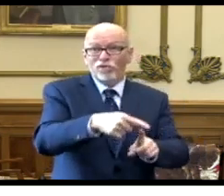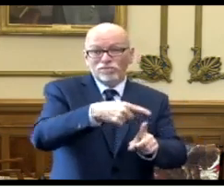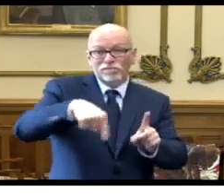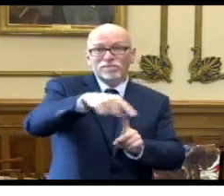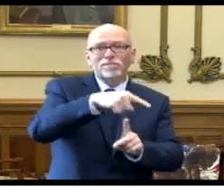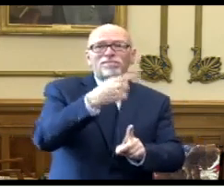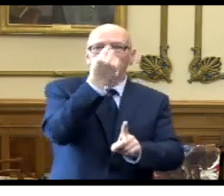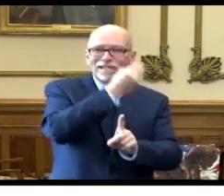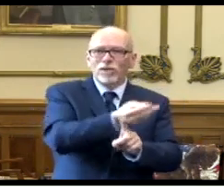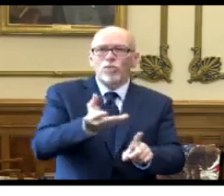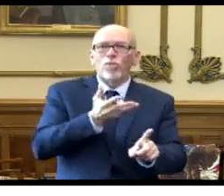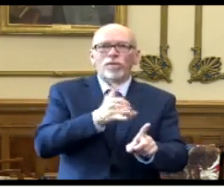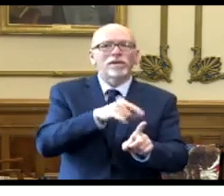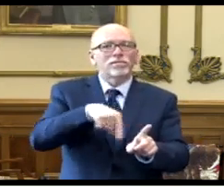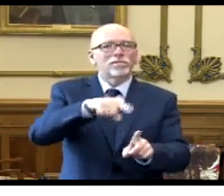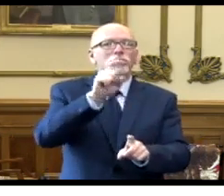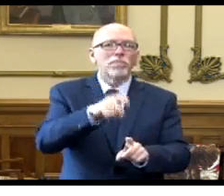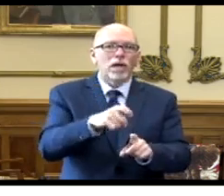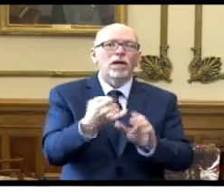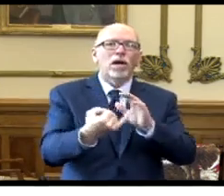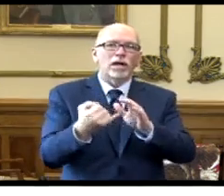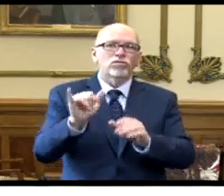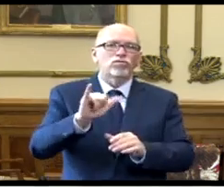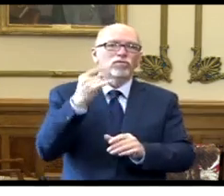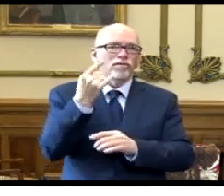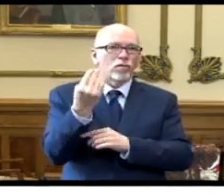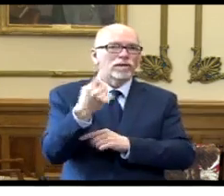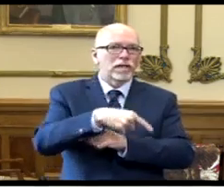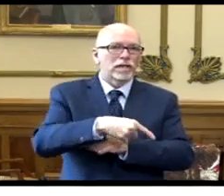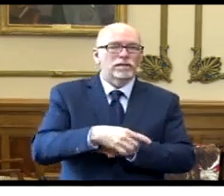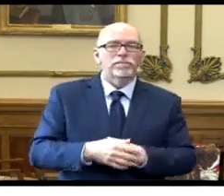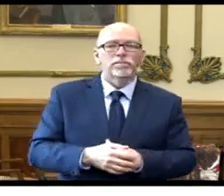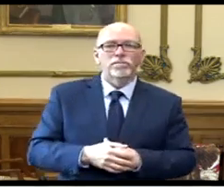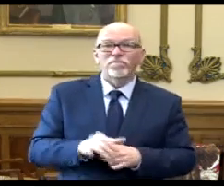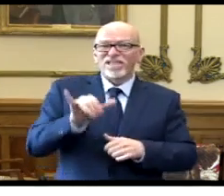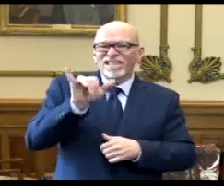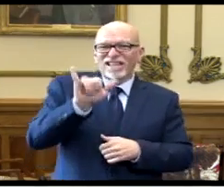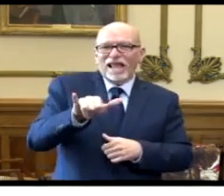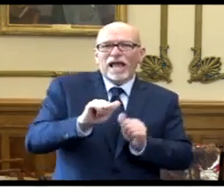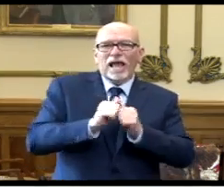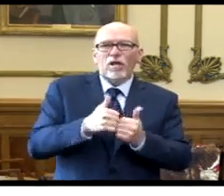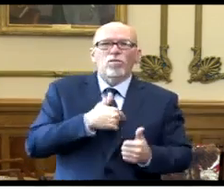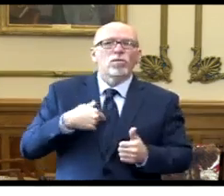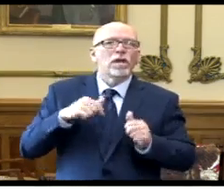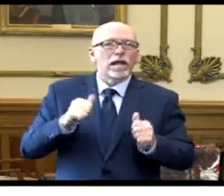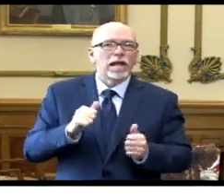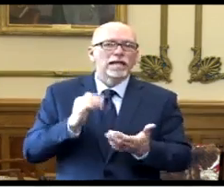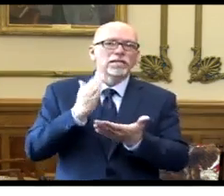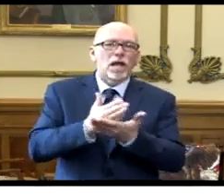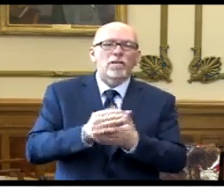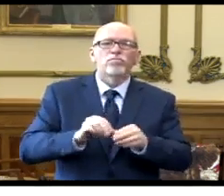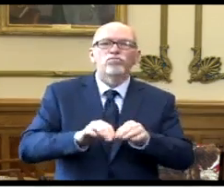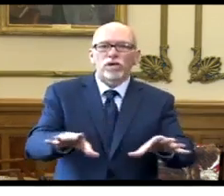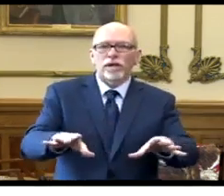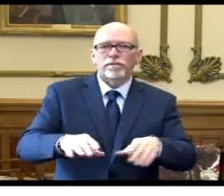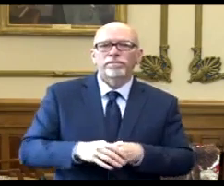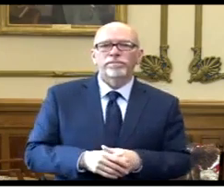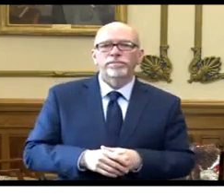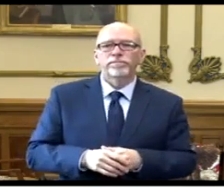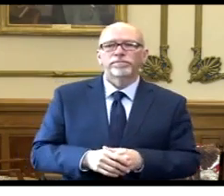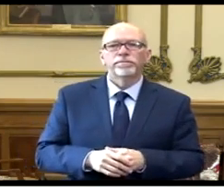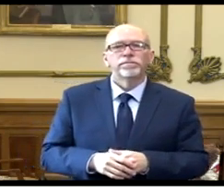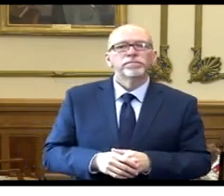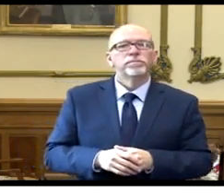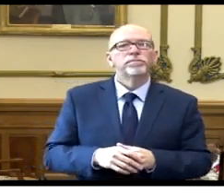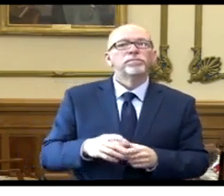let them know that they must quarantine themselves for 14 days. This is the way we can stop the spread. The process